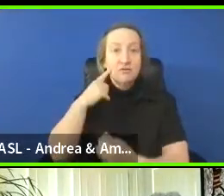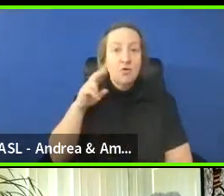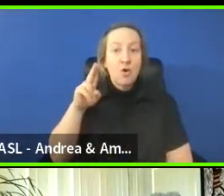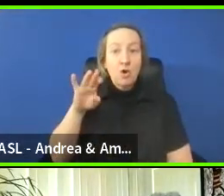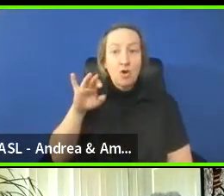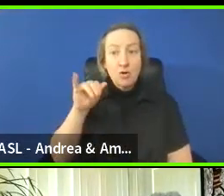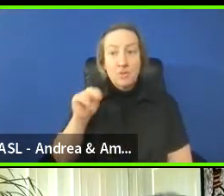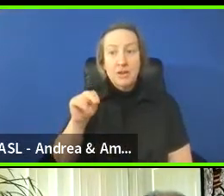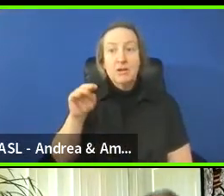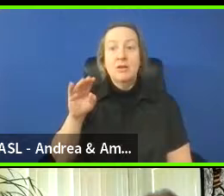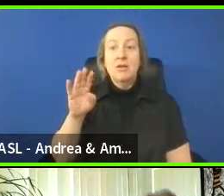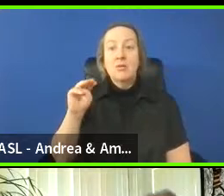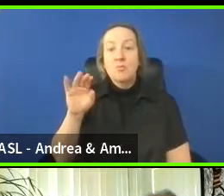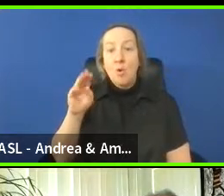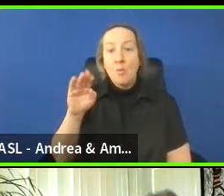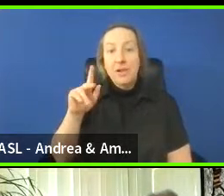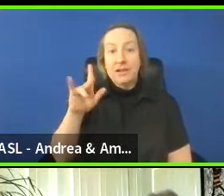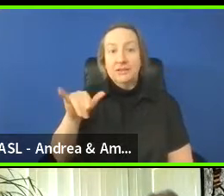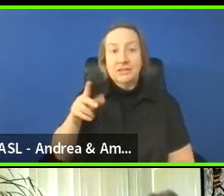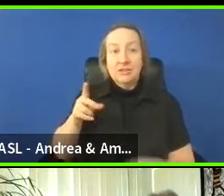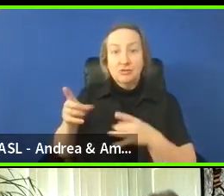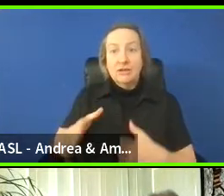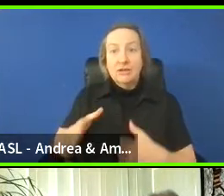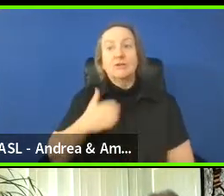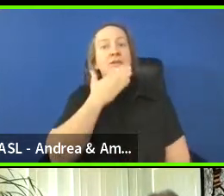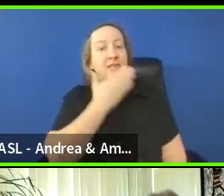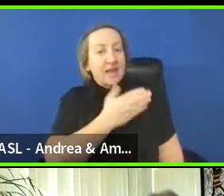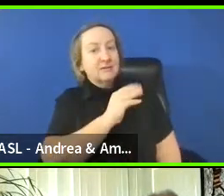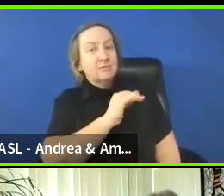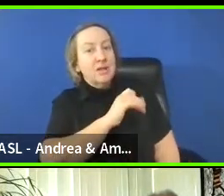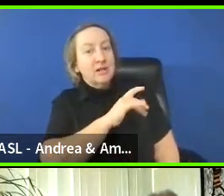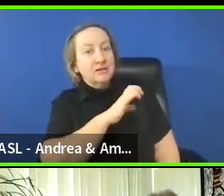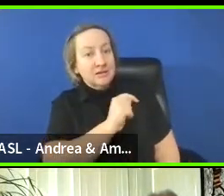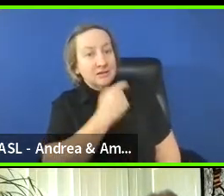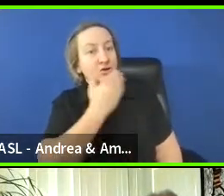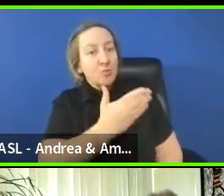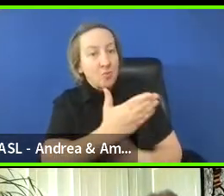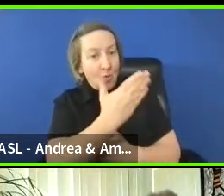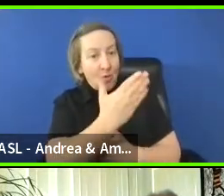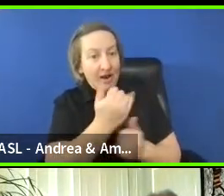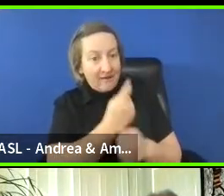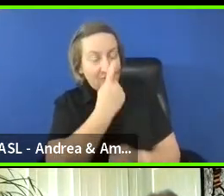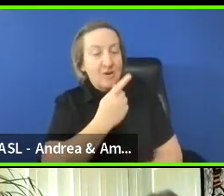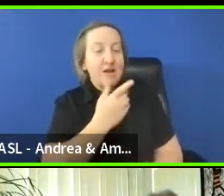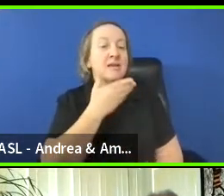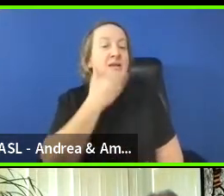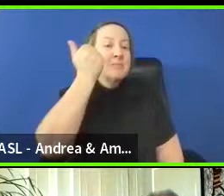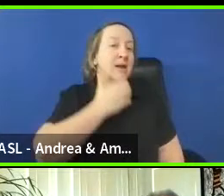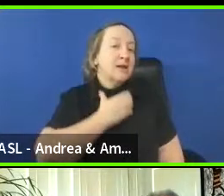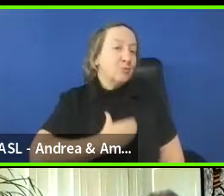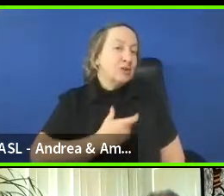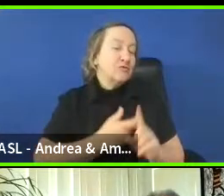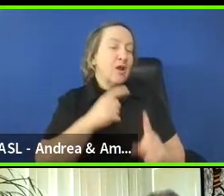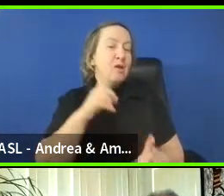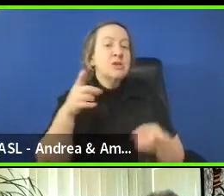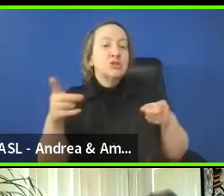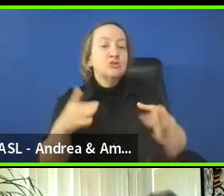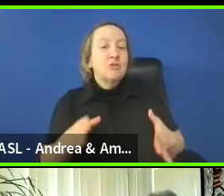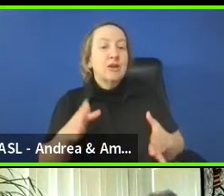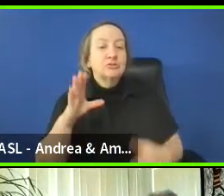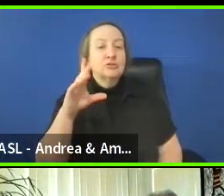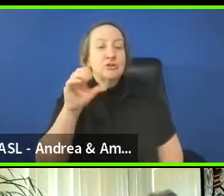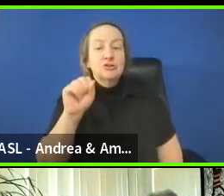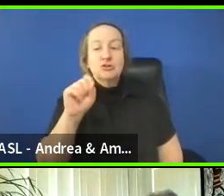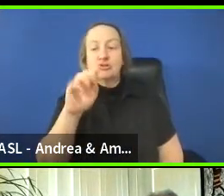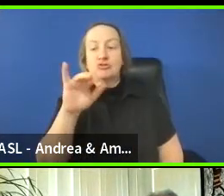Director. Brendan. Thanks, Millicent. Good morning, everybody. Best wishes from Director Strickler. Unfortunately, he couldn't